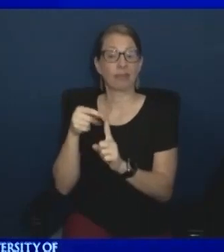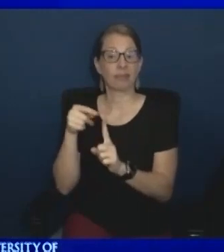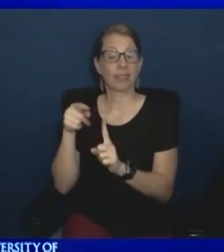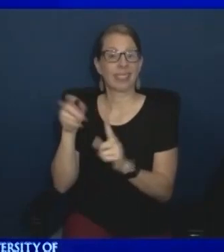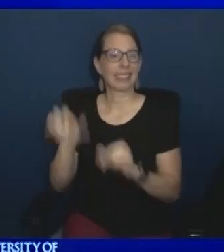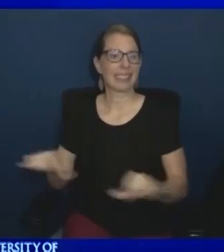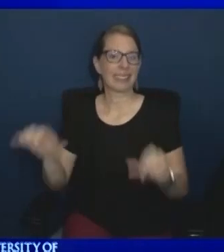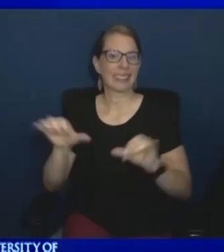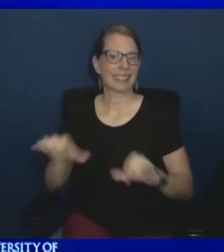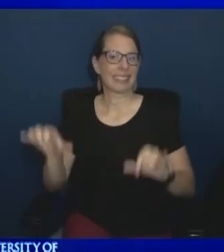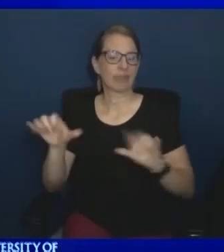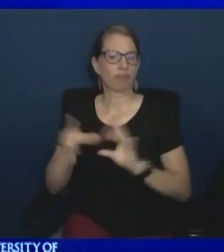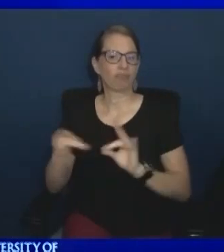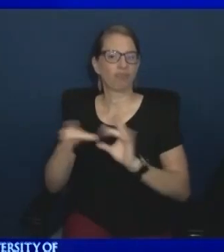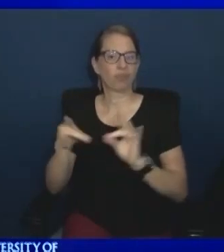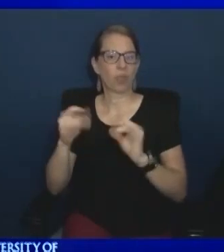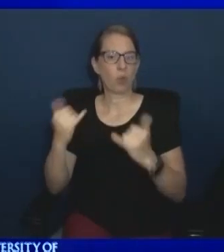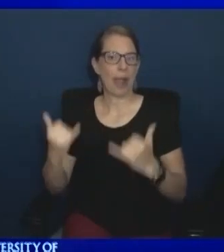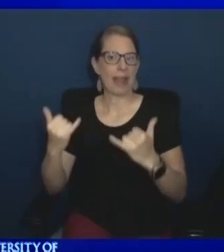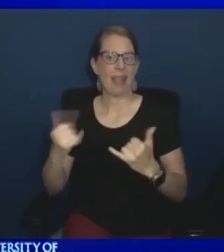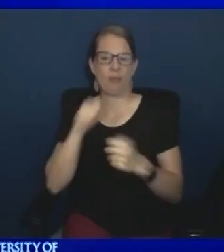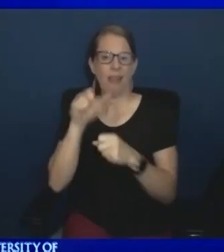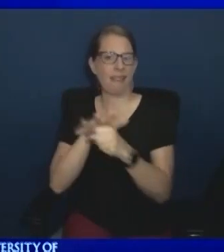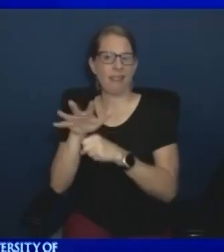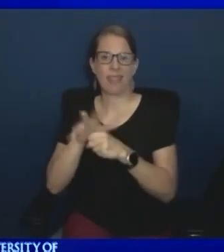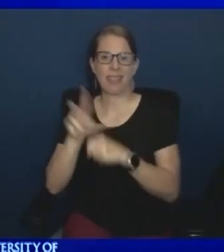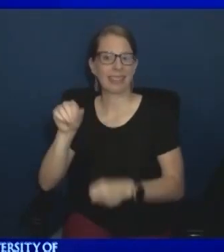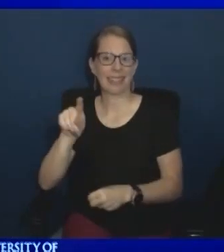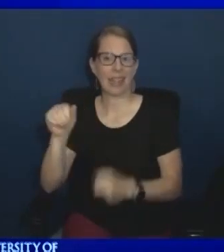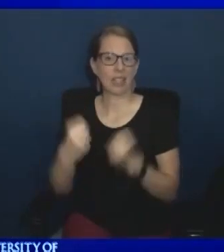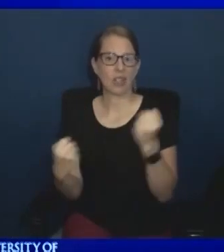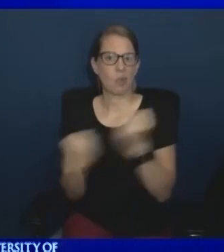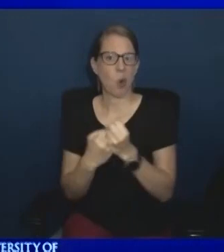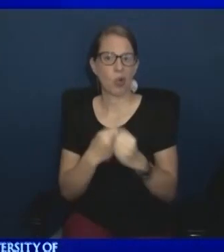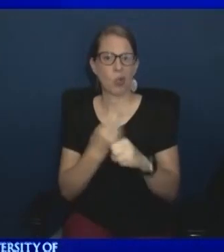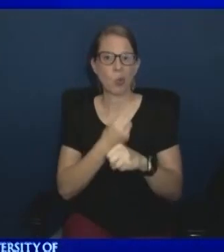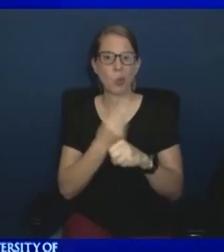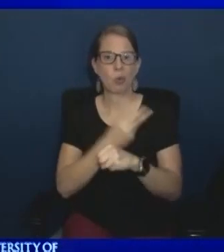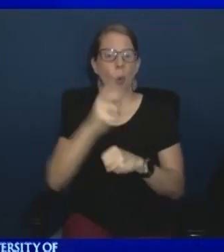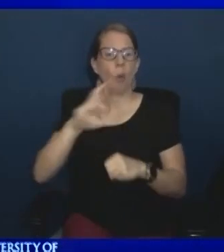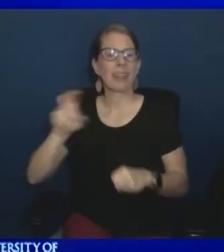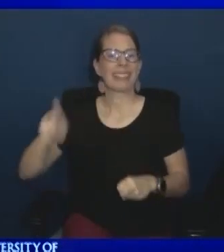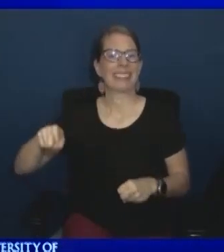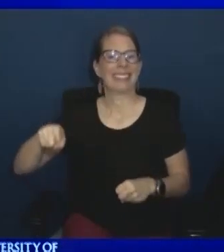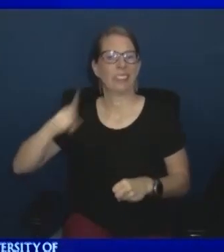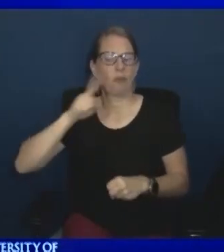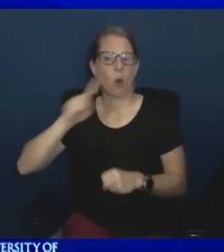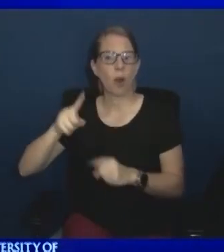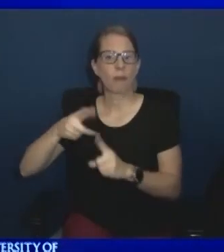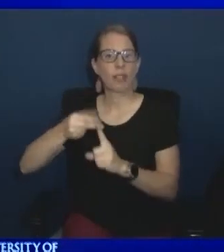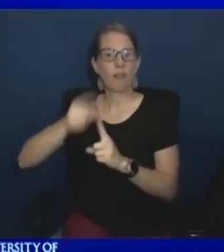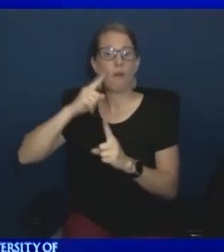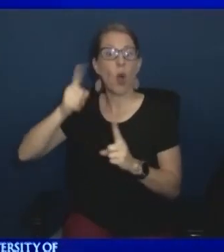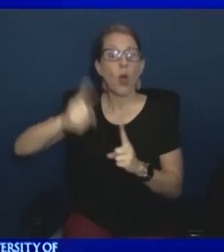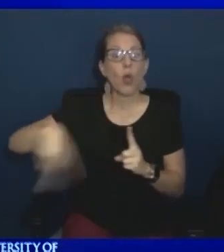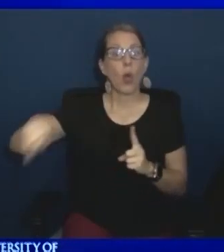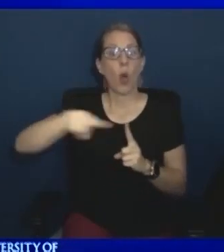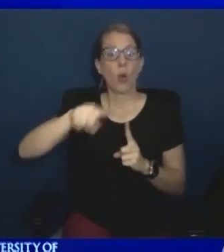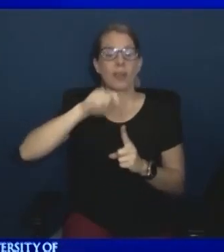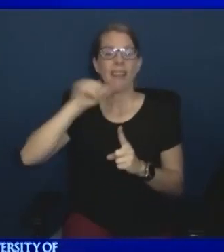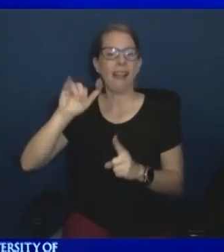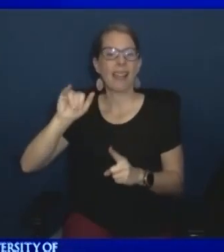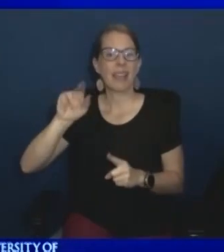saying right now there's not enough data to support the use or need of vaccines for those that are not